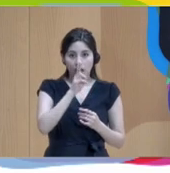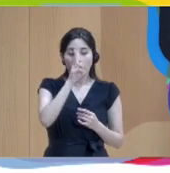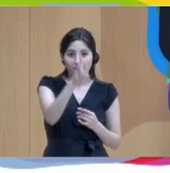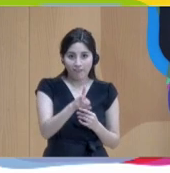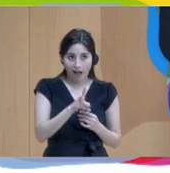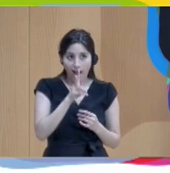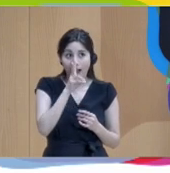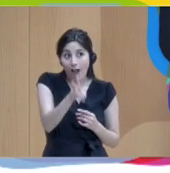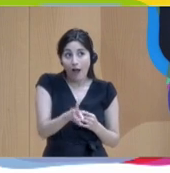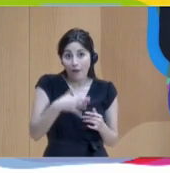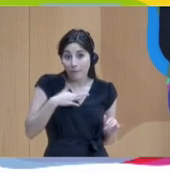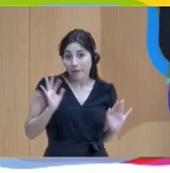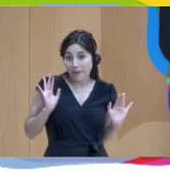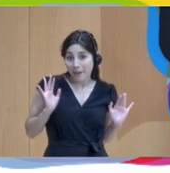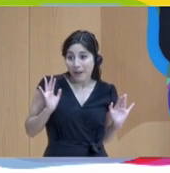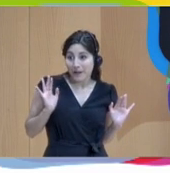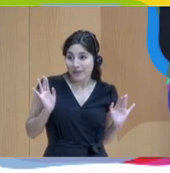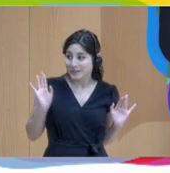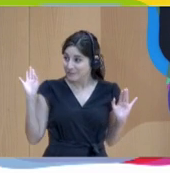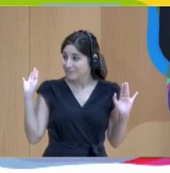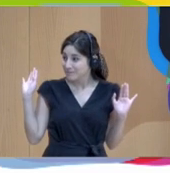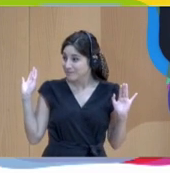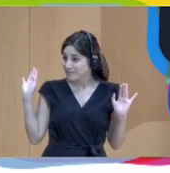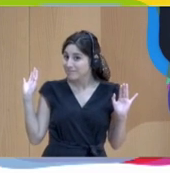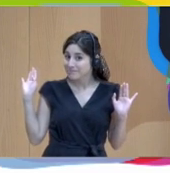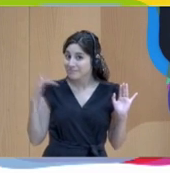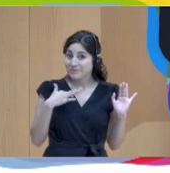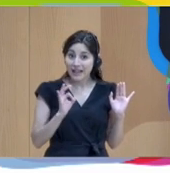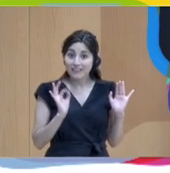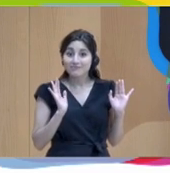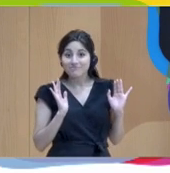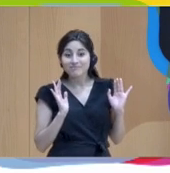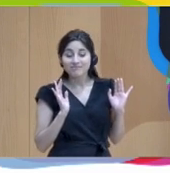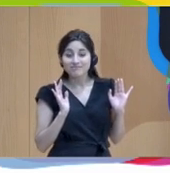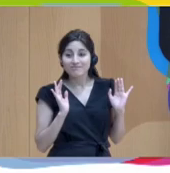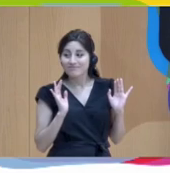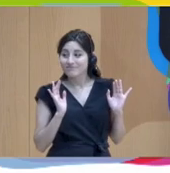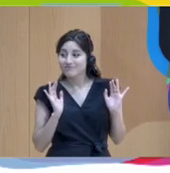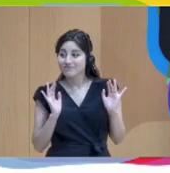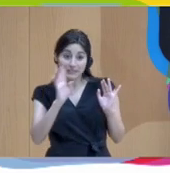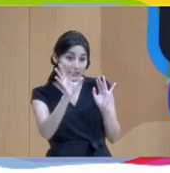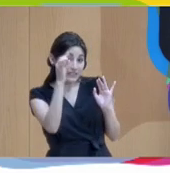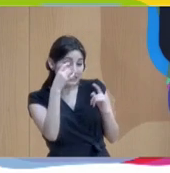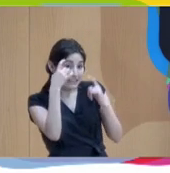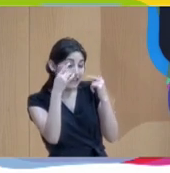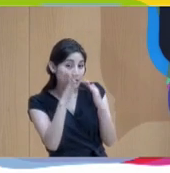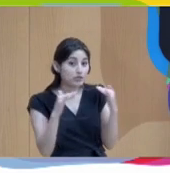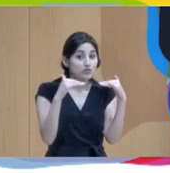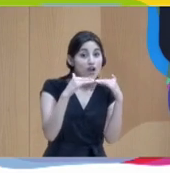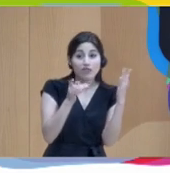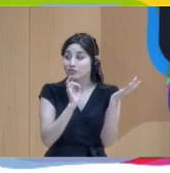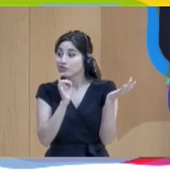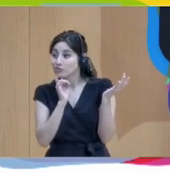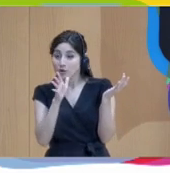with Bologna and Augusta Nikoli who was there before you